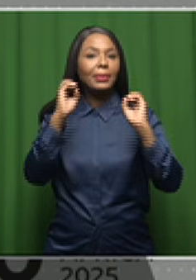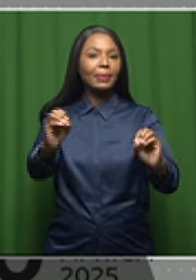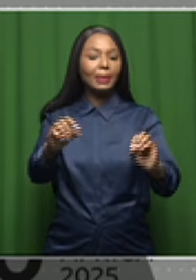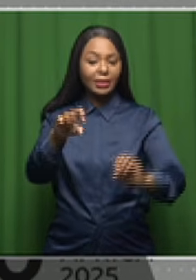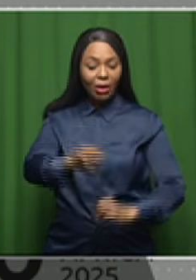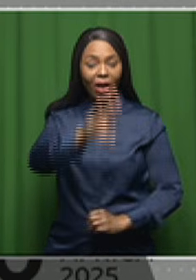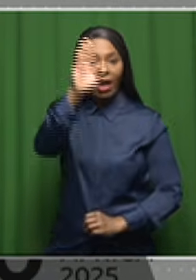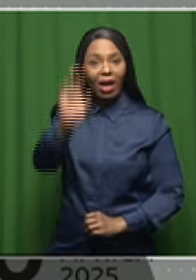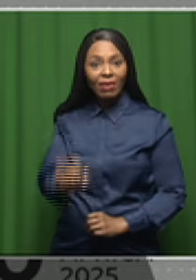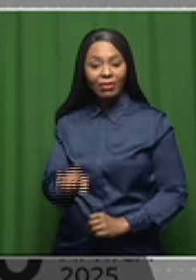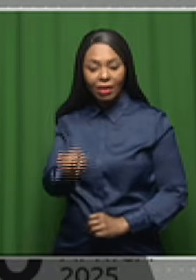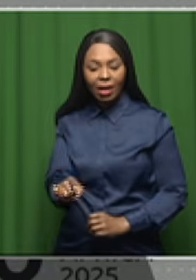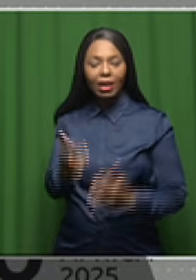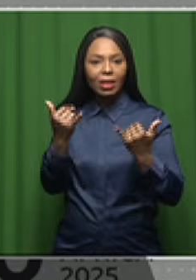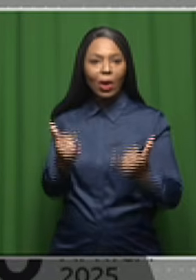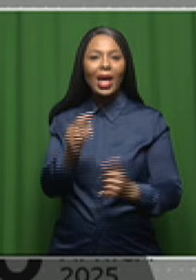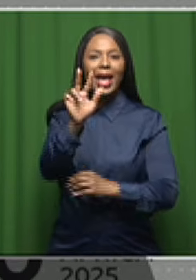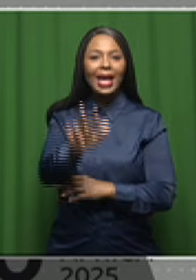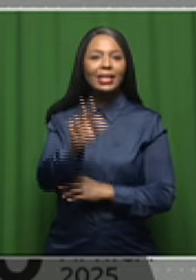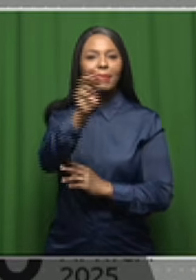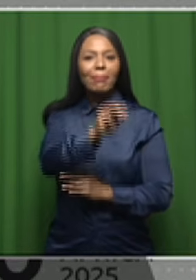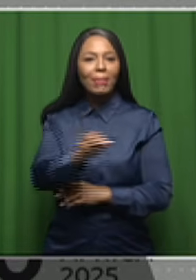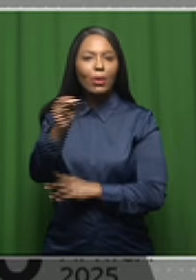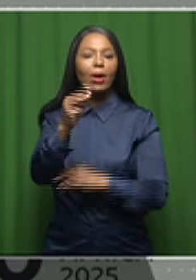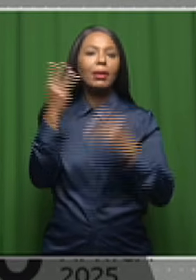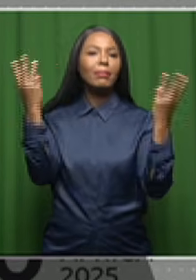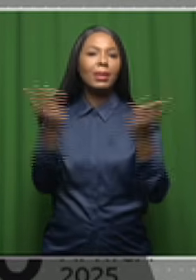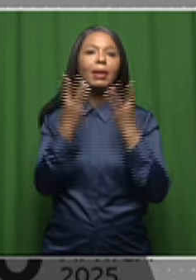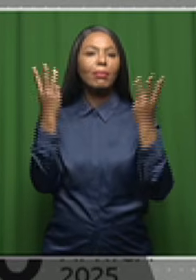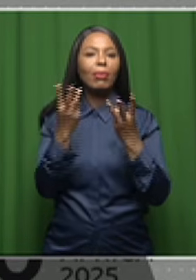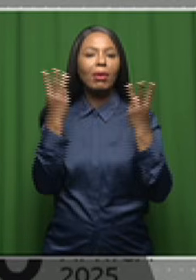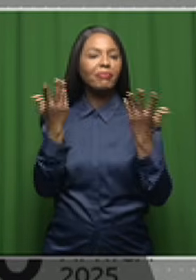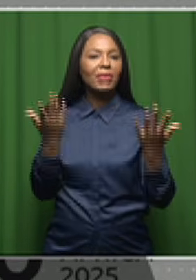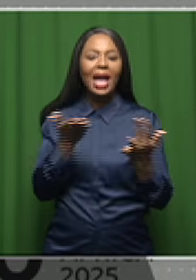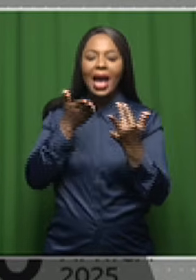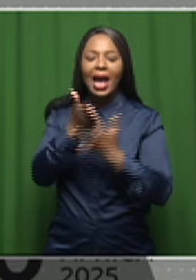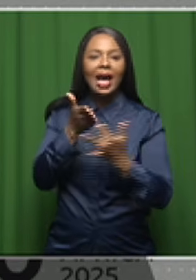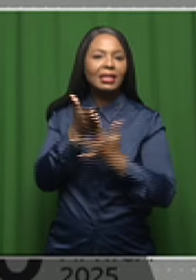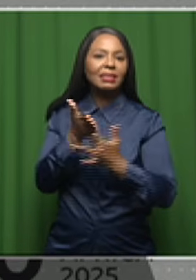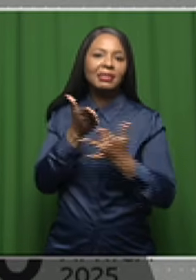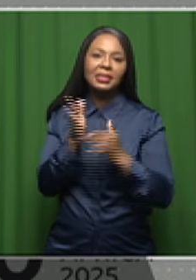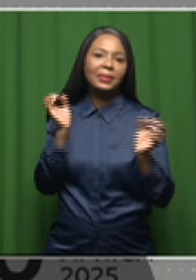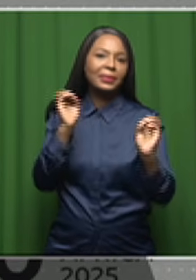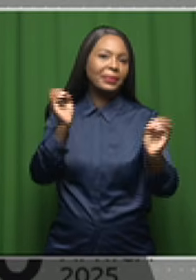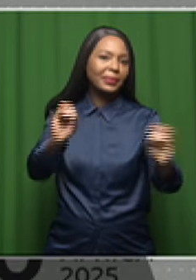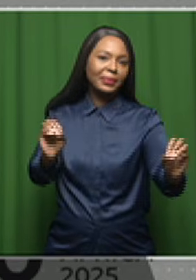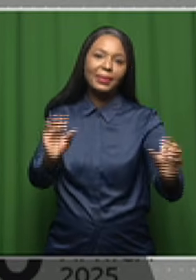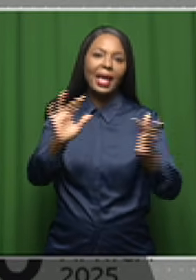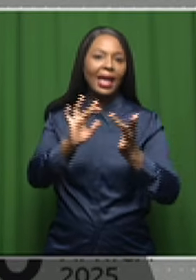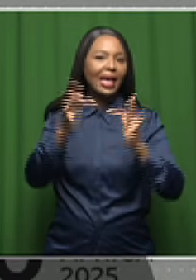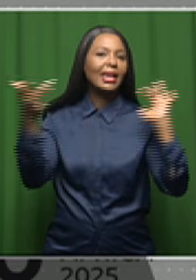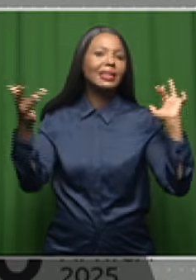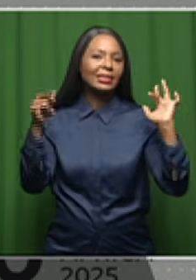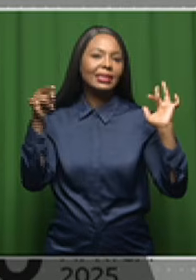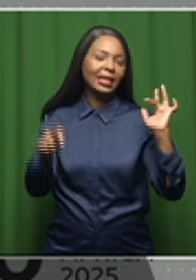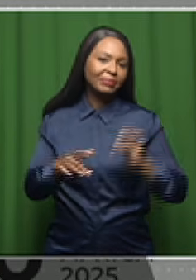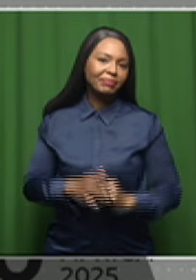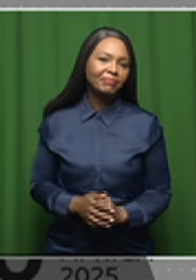home, about 18 million people still do not have access to internet,